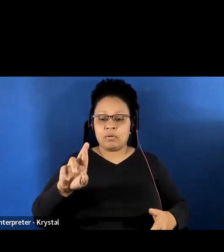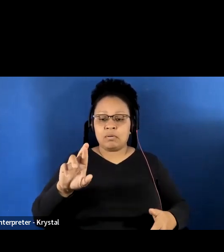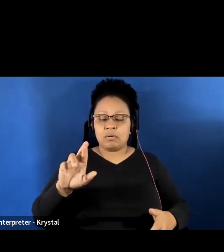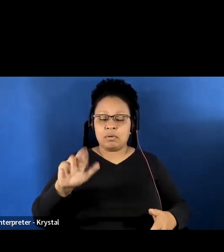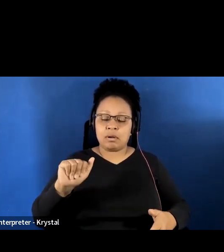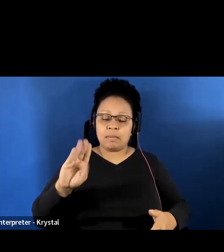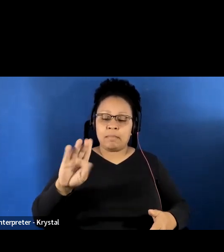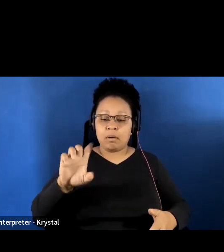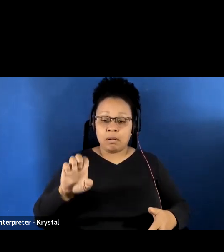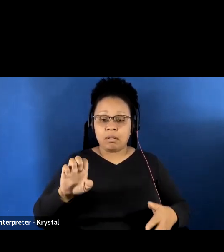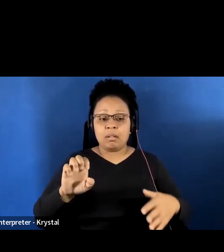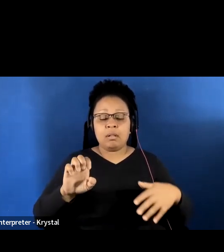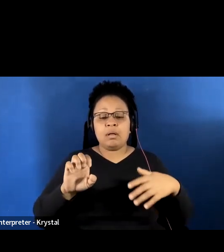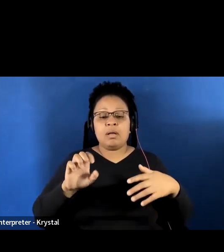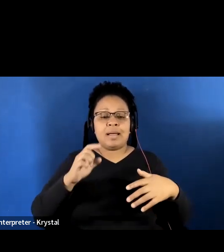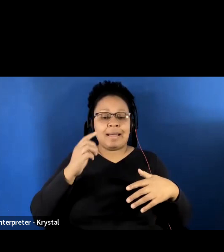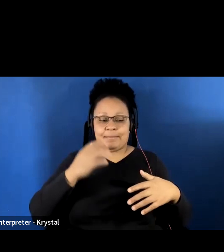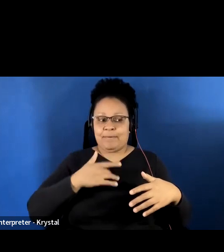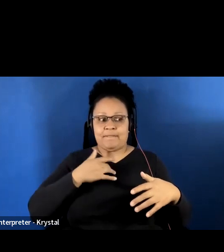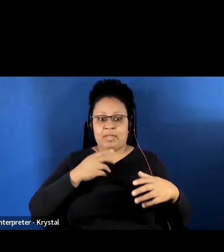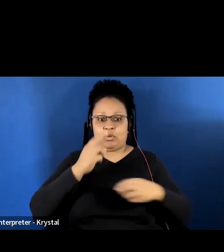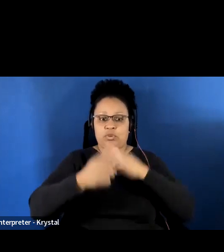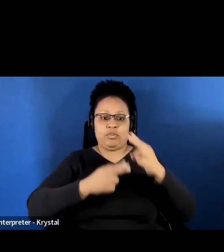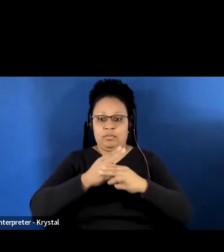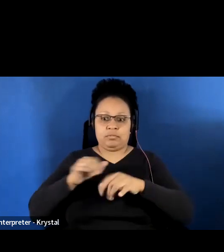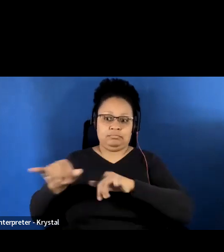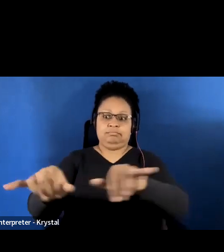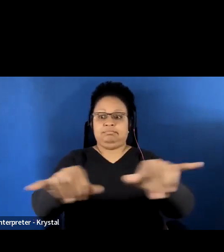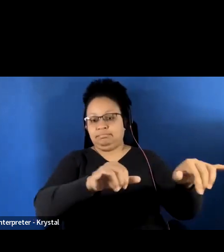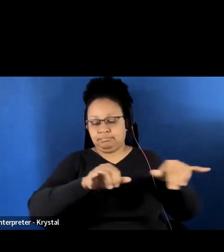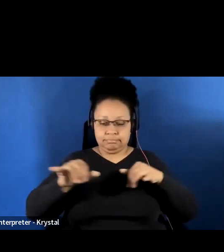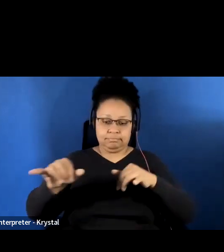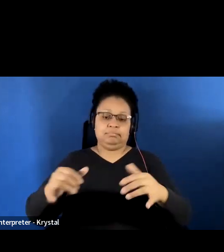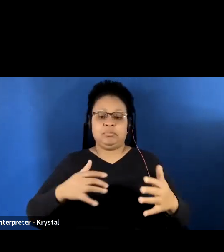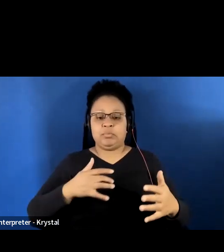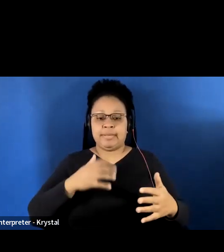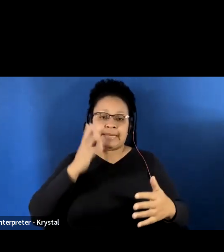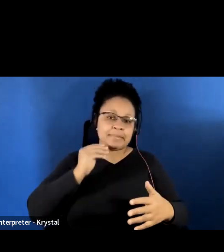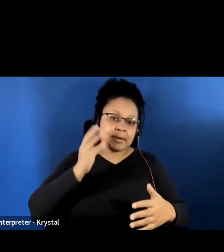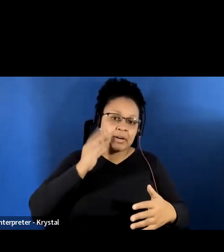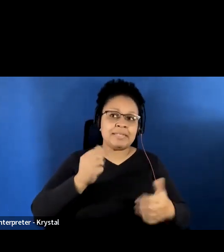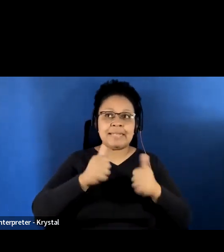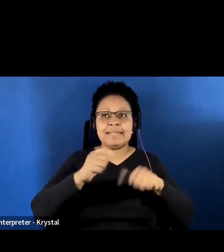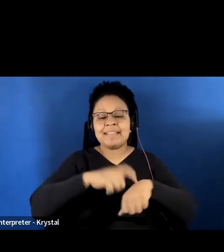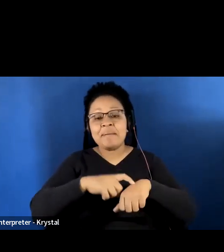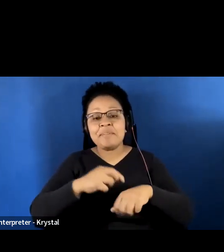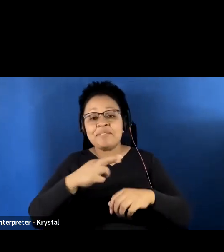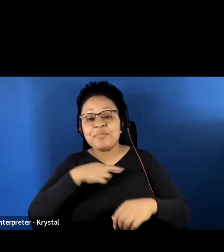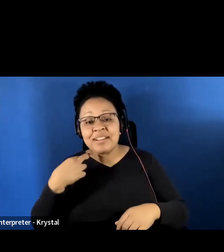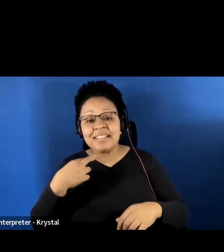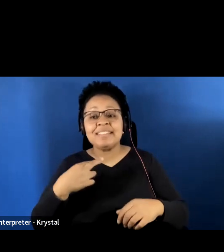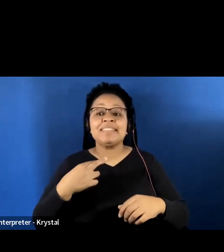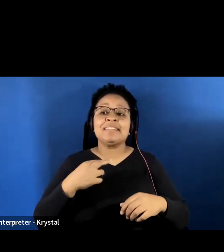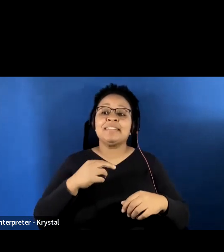when we expose ourselves to others and experience times of risk or uncertainty. So